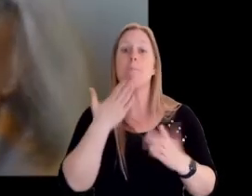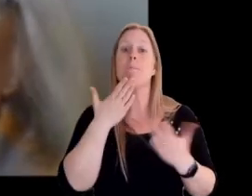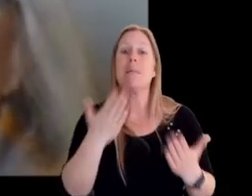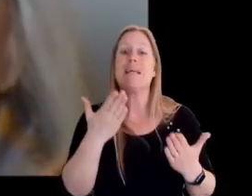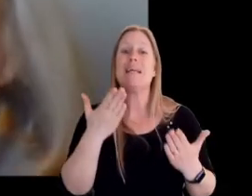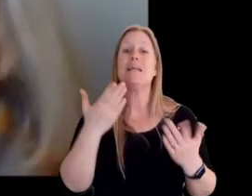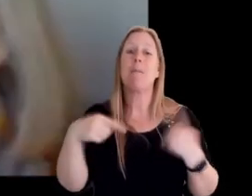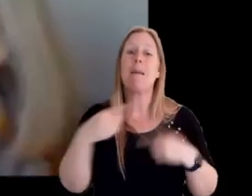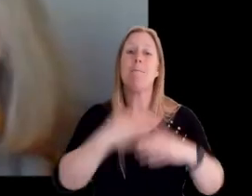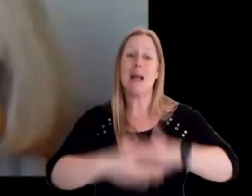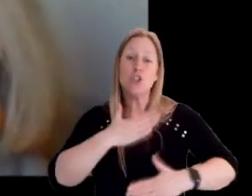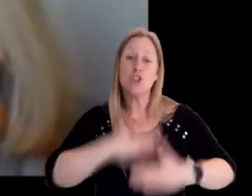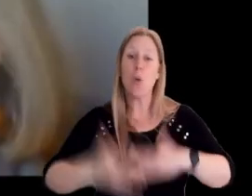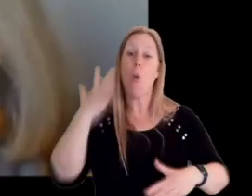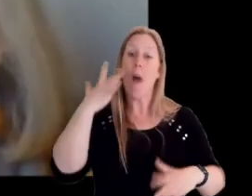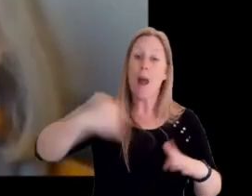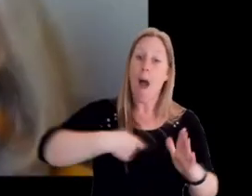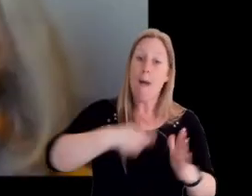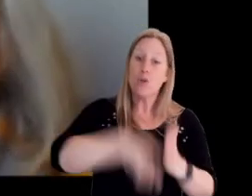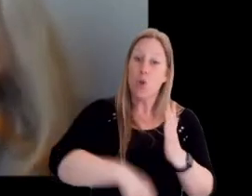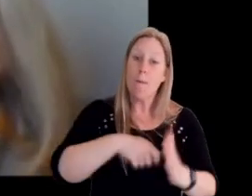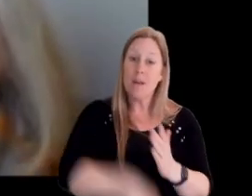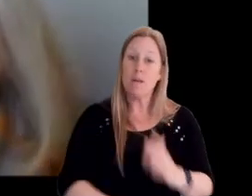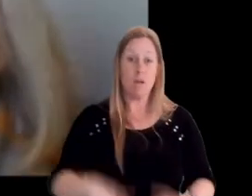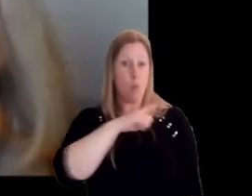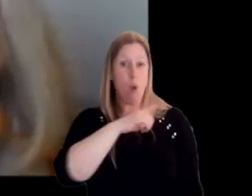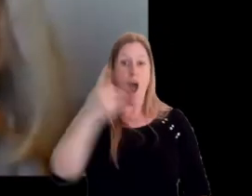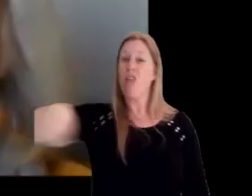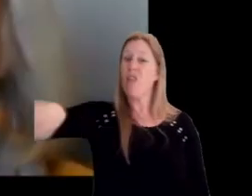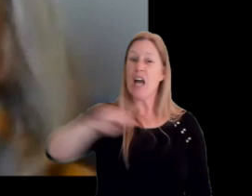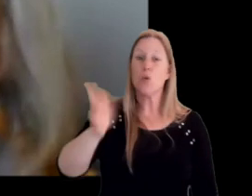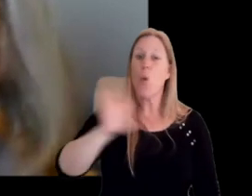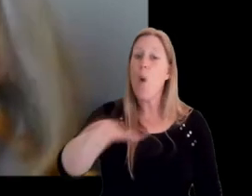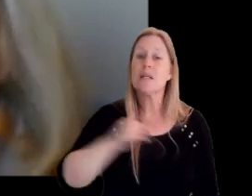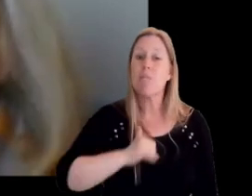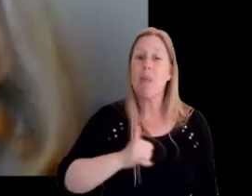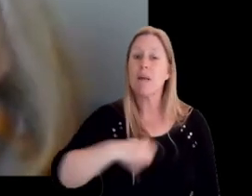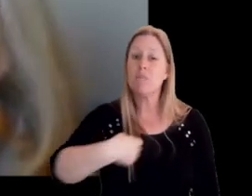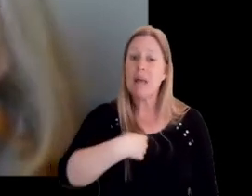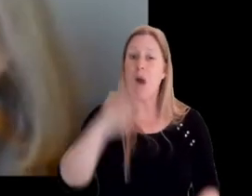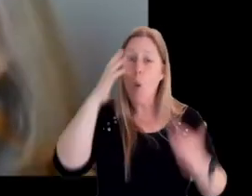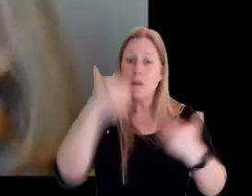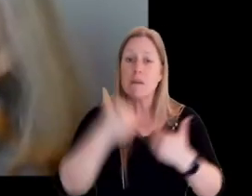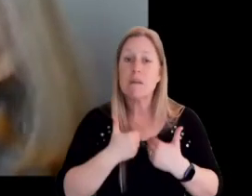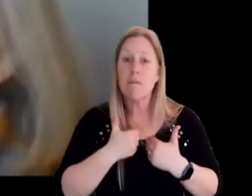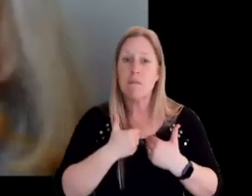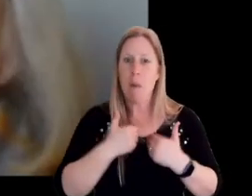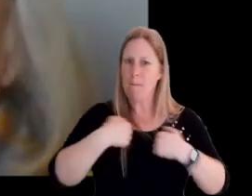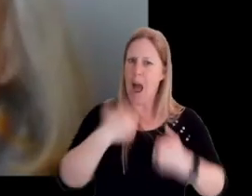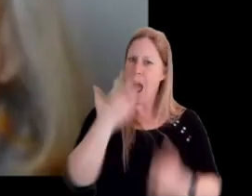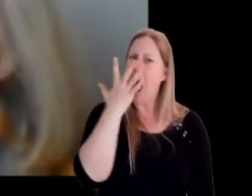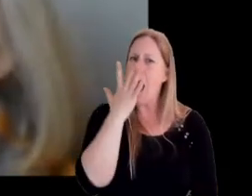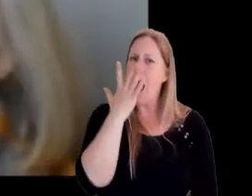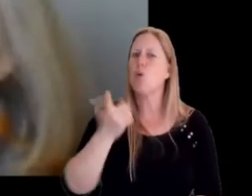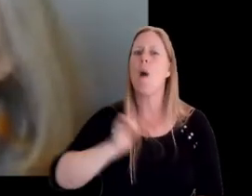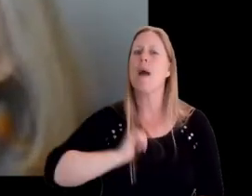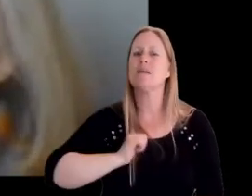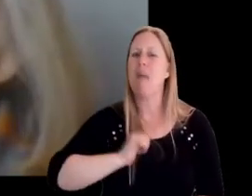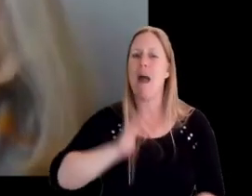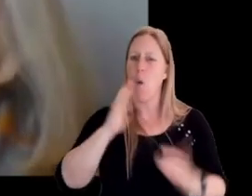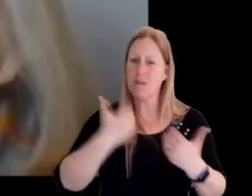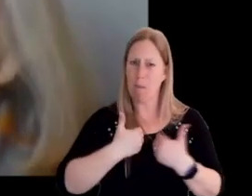shopping, because people don't expect me to be autistic. They don't expect my